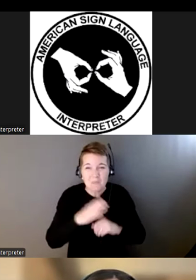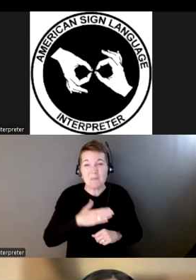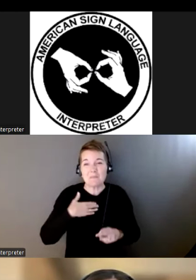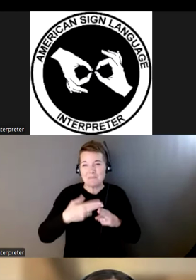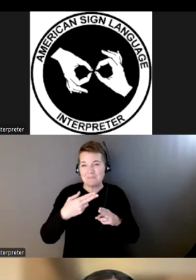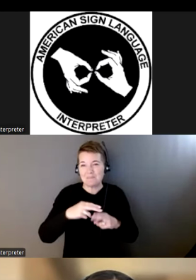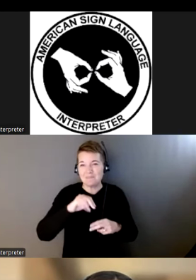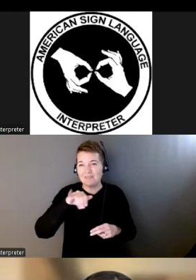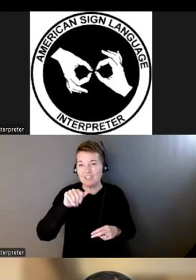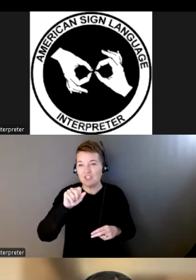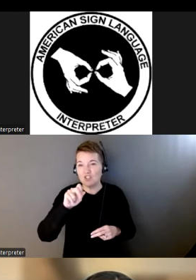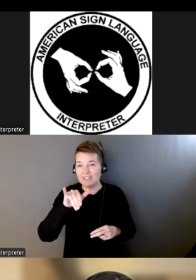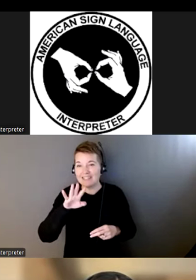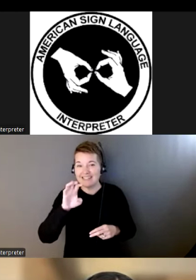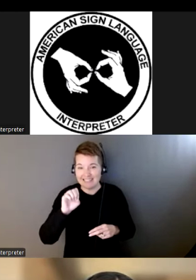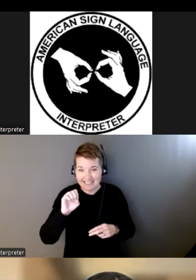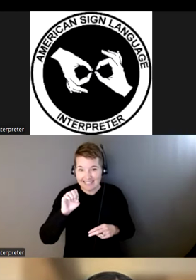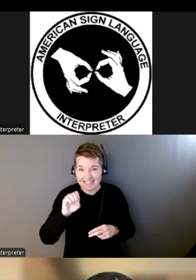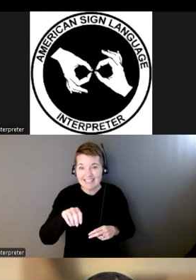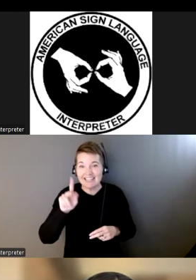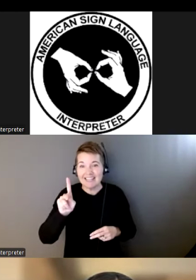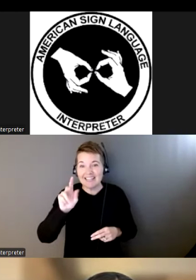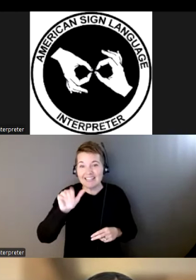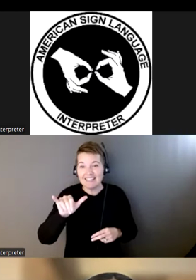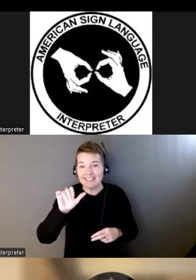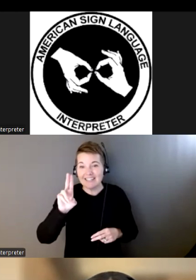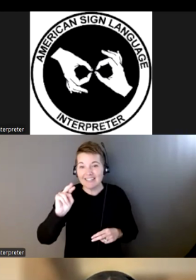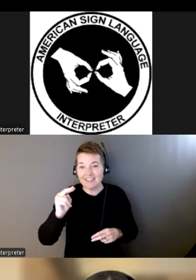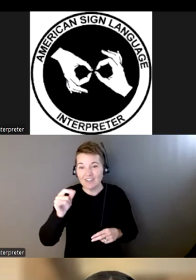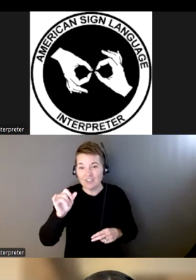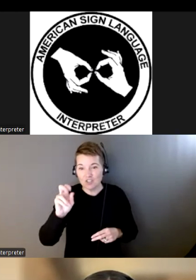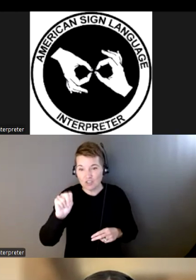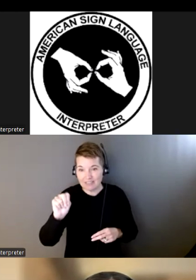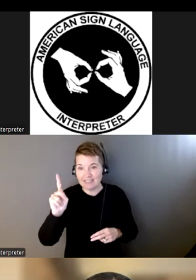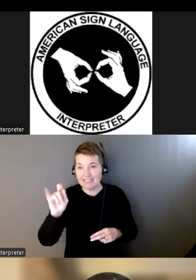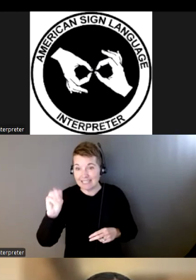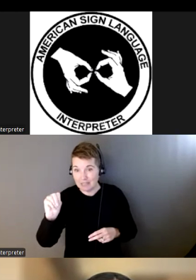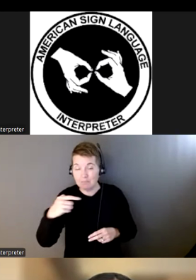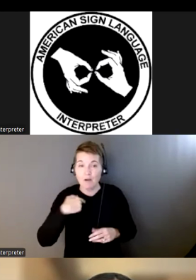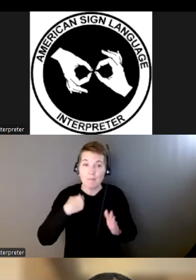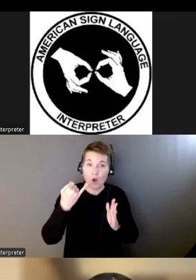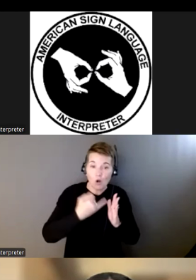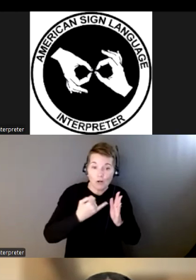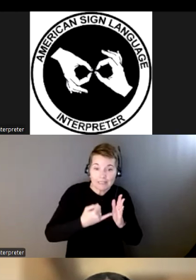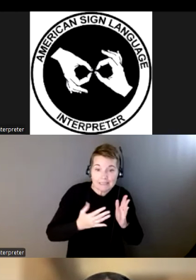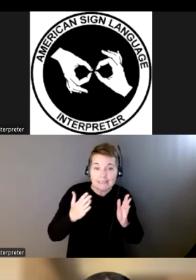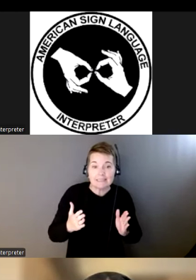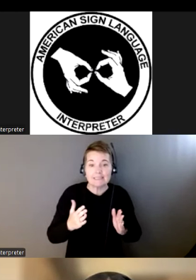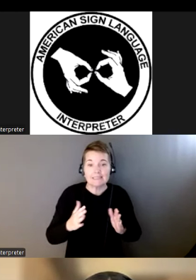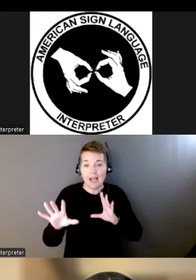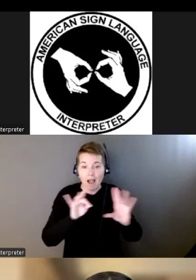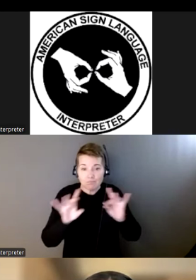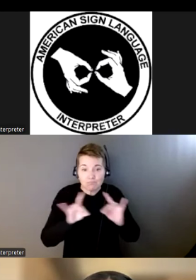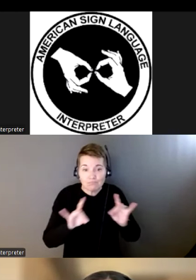Jeannie Kyungjin Kim, and I'm an artist educator living in Markham right now. And as a quick